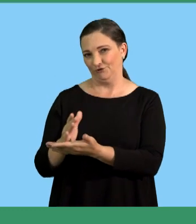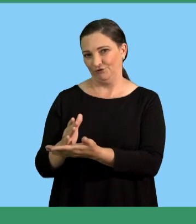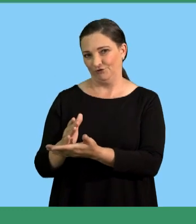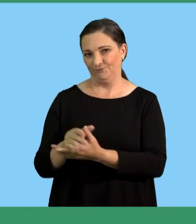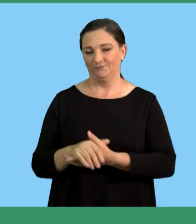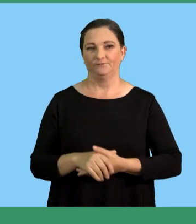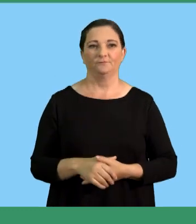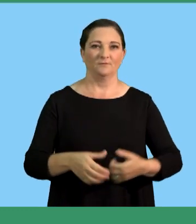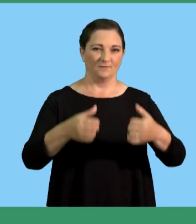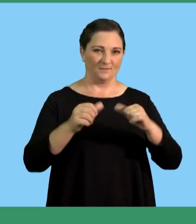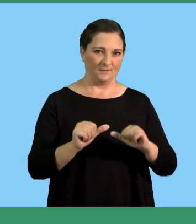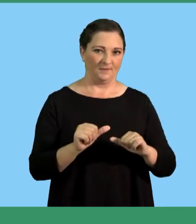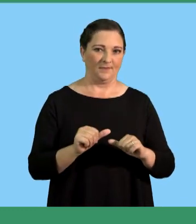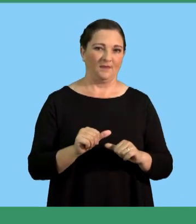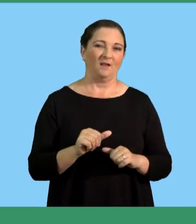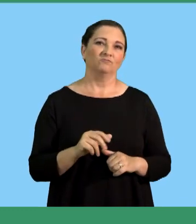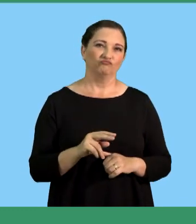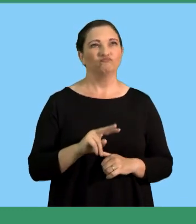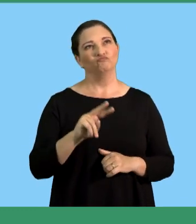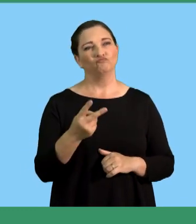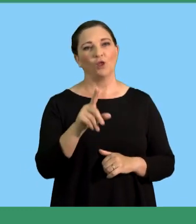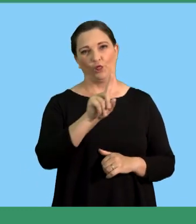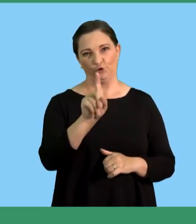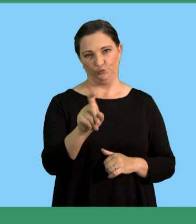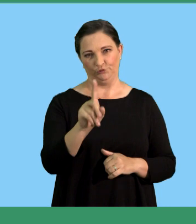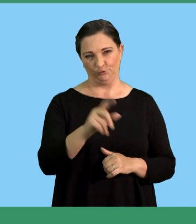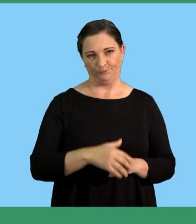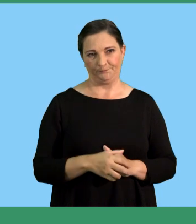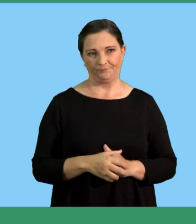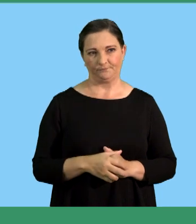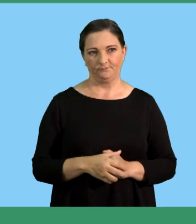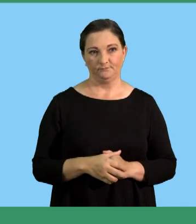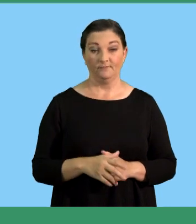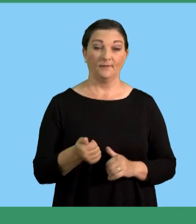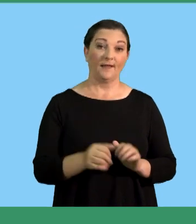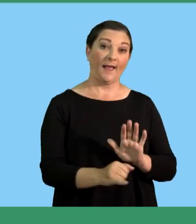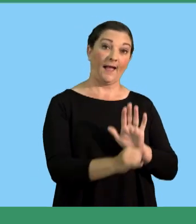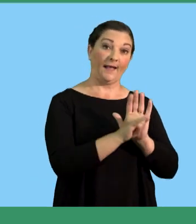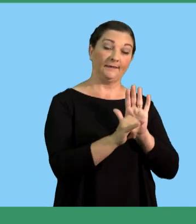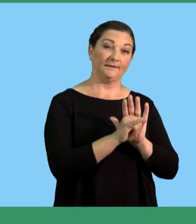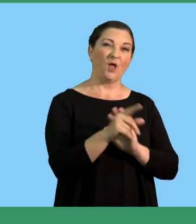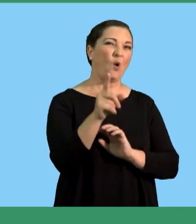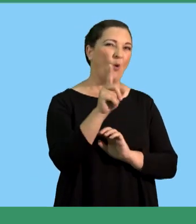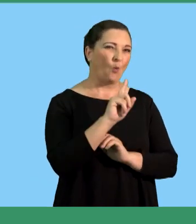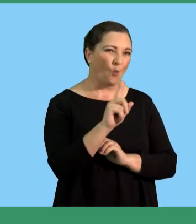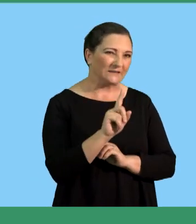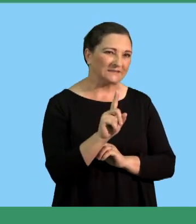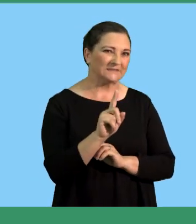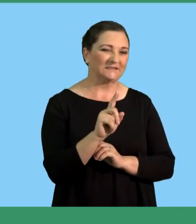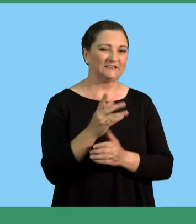Now, let us move into another question, which requires us now to identify the types of